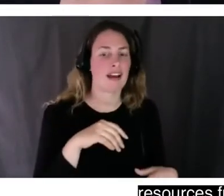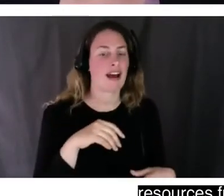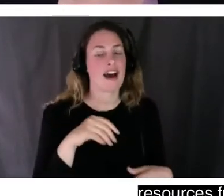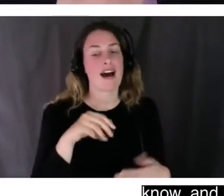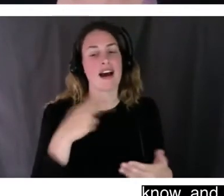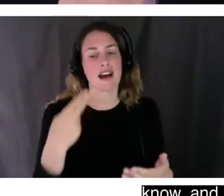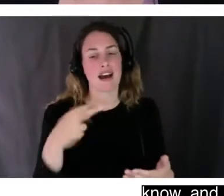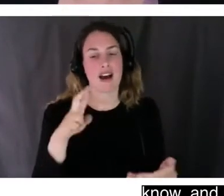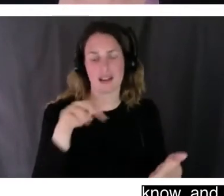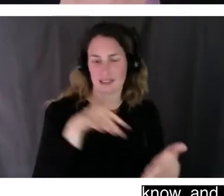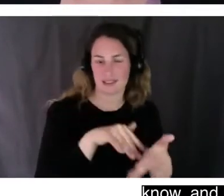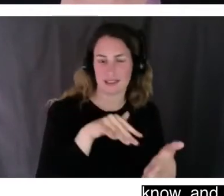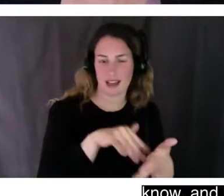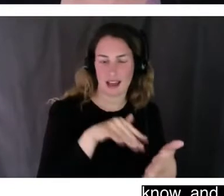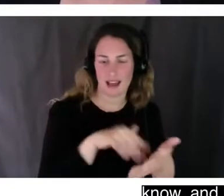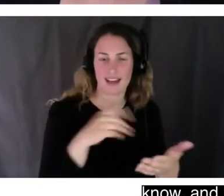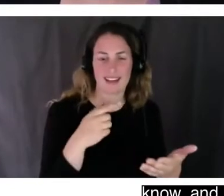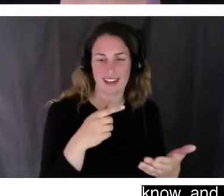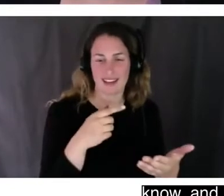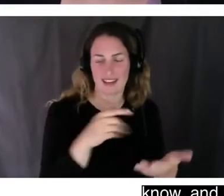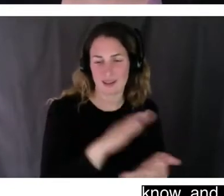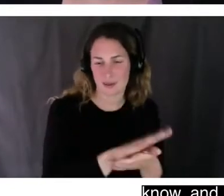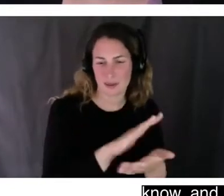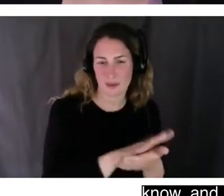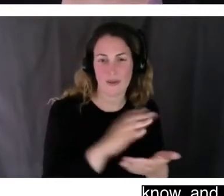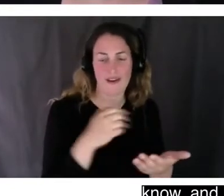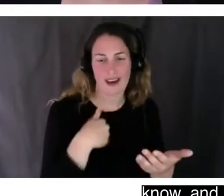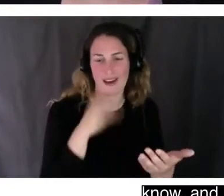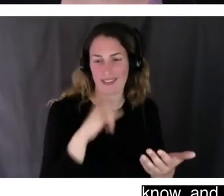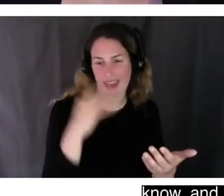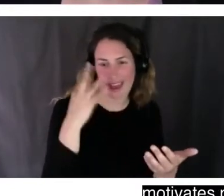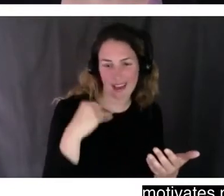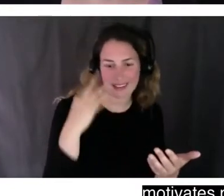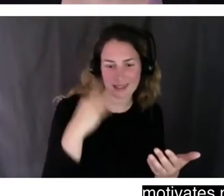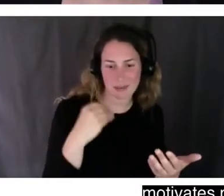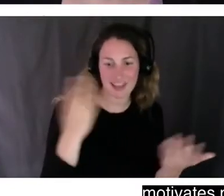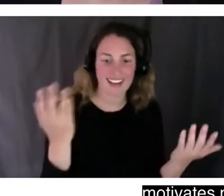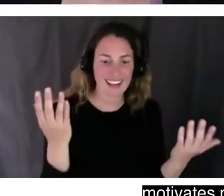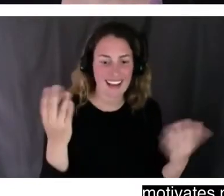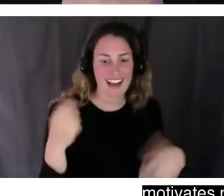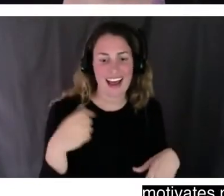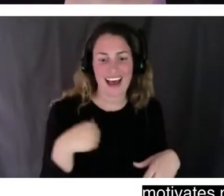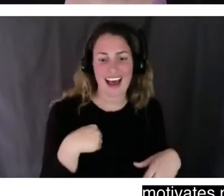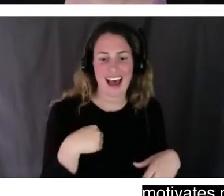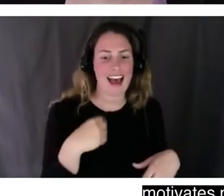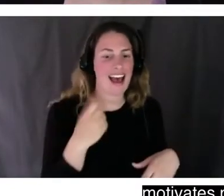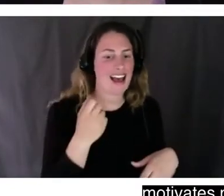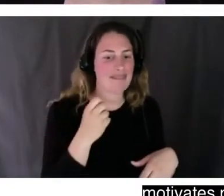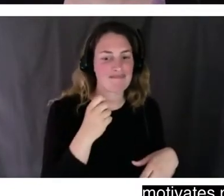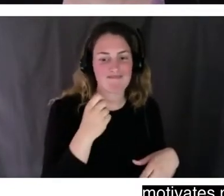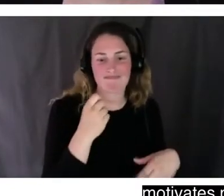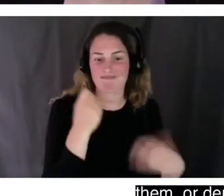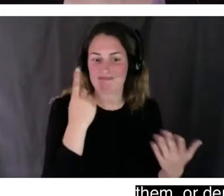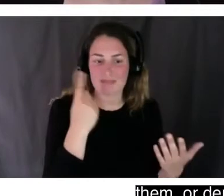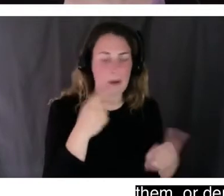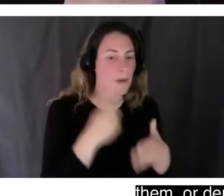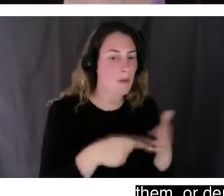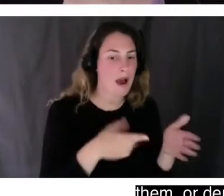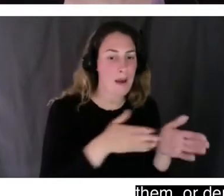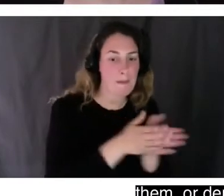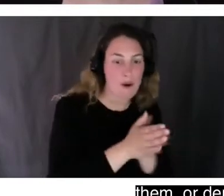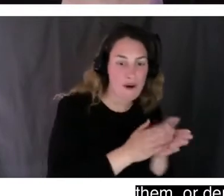perspective, and understood the theories, right? What motivates people, and what doesn't motivate